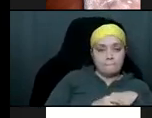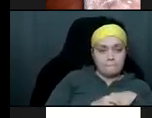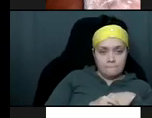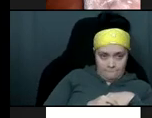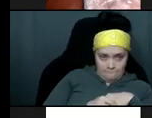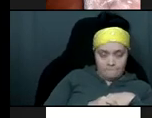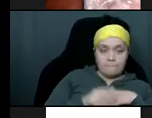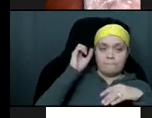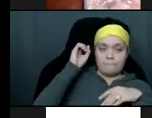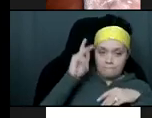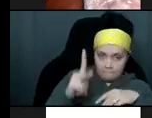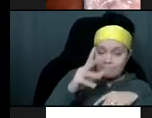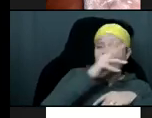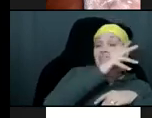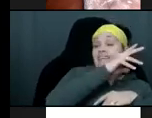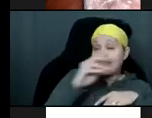All right, and